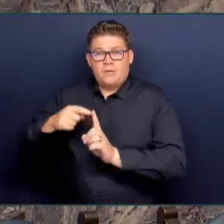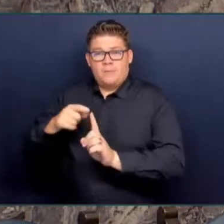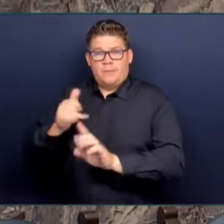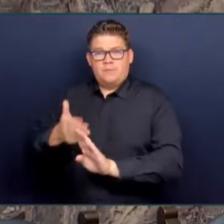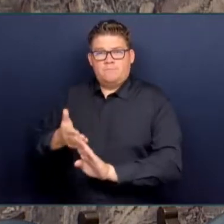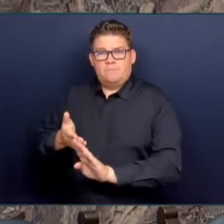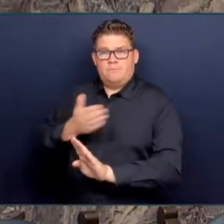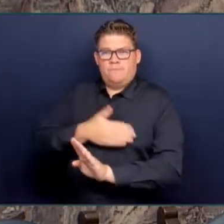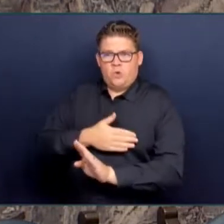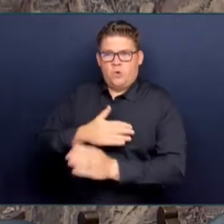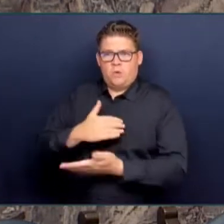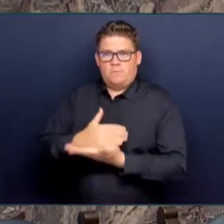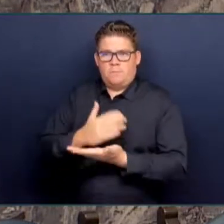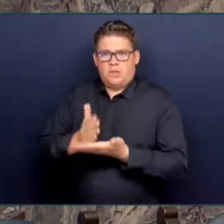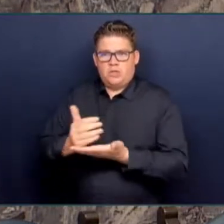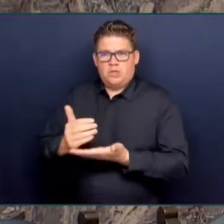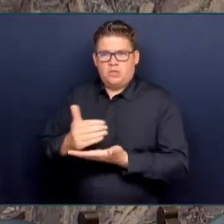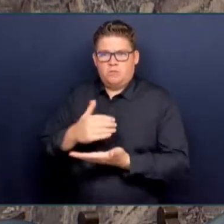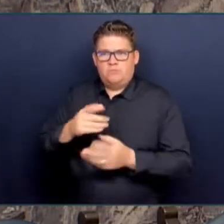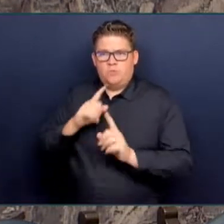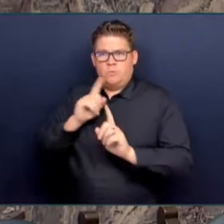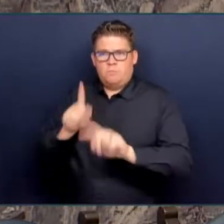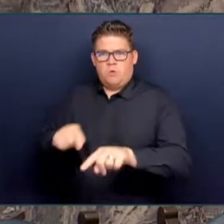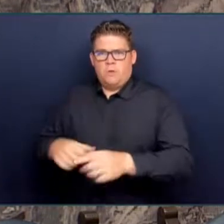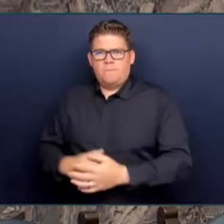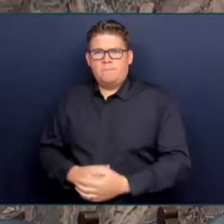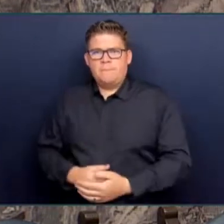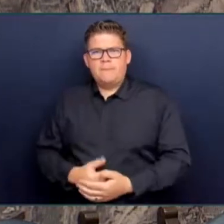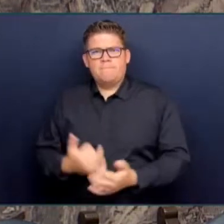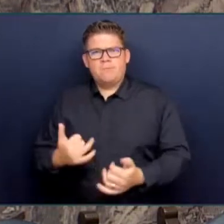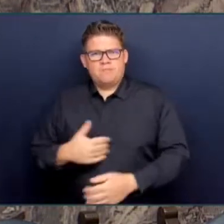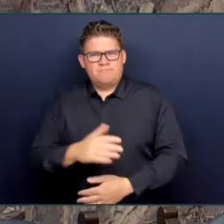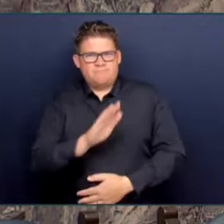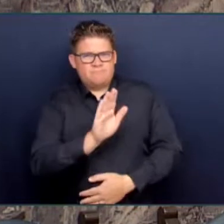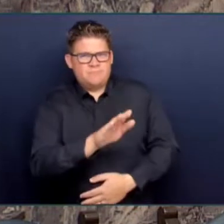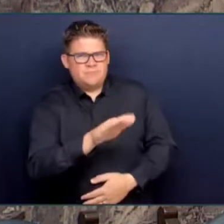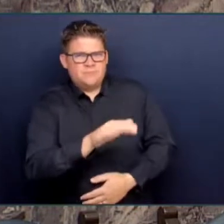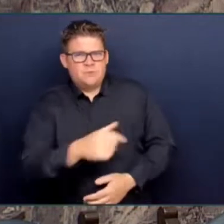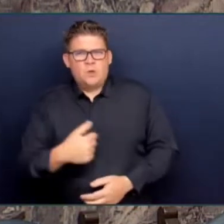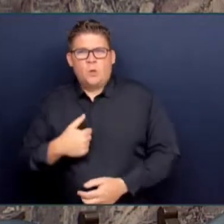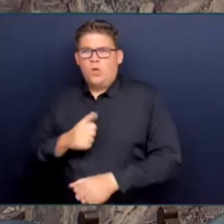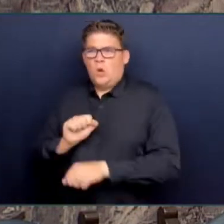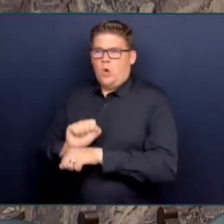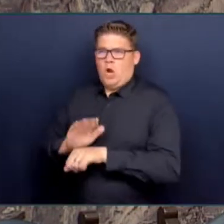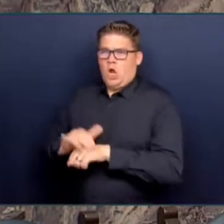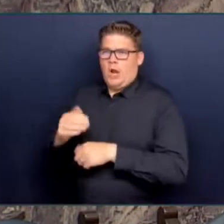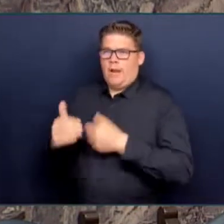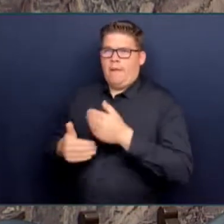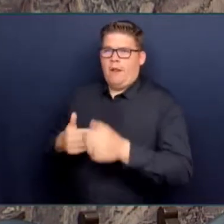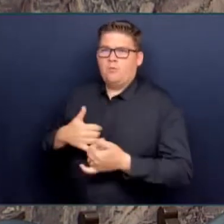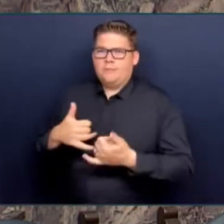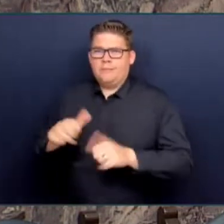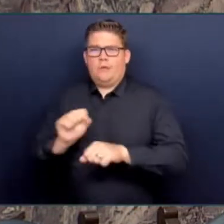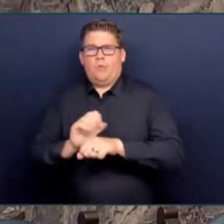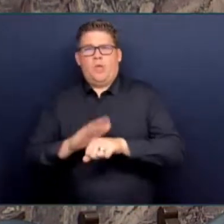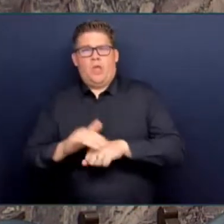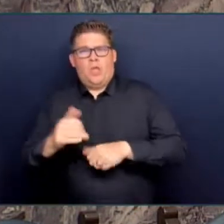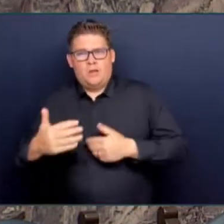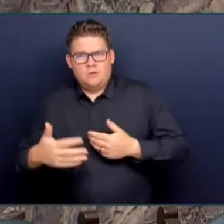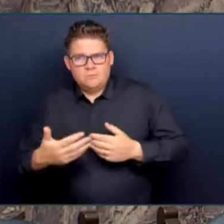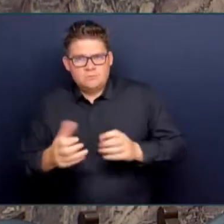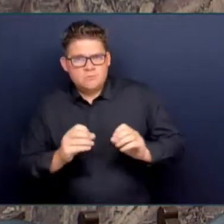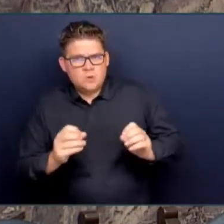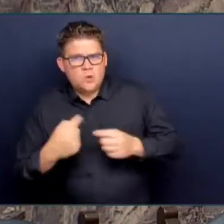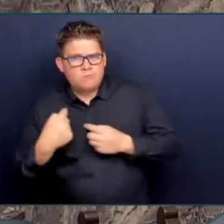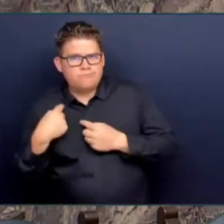2,000 days of being at the cabinet table, the former housing minister only managed to oversee the worst decline in housing affordability in a generation.